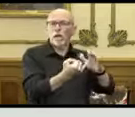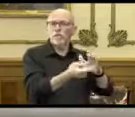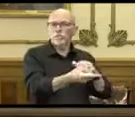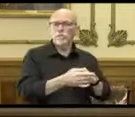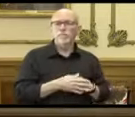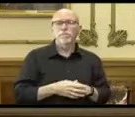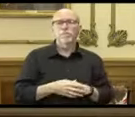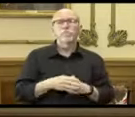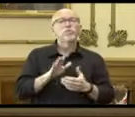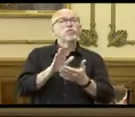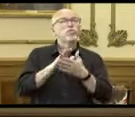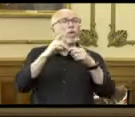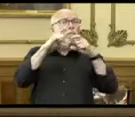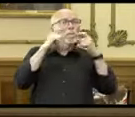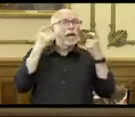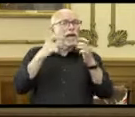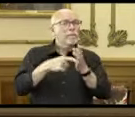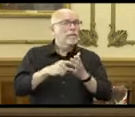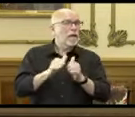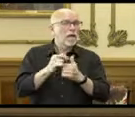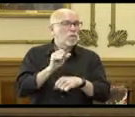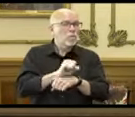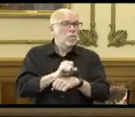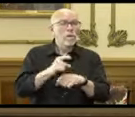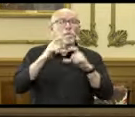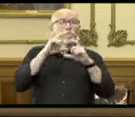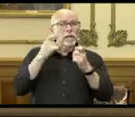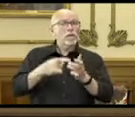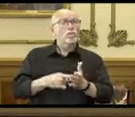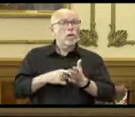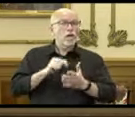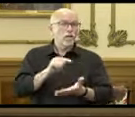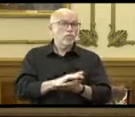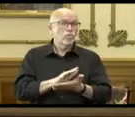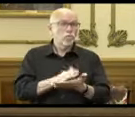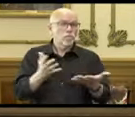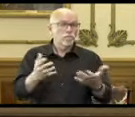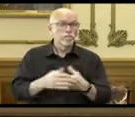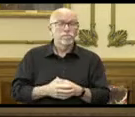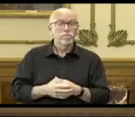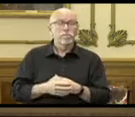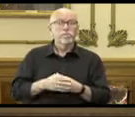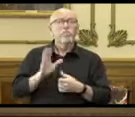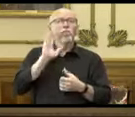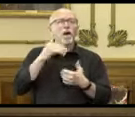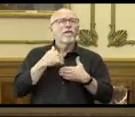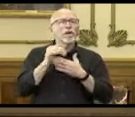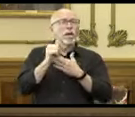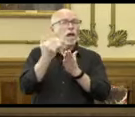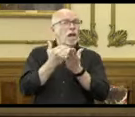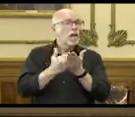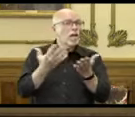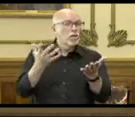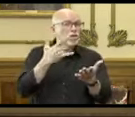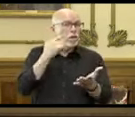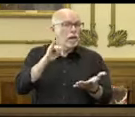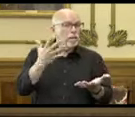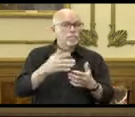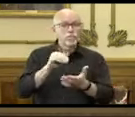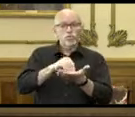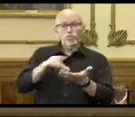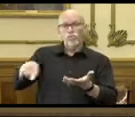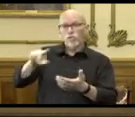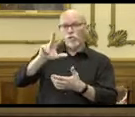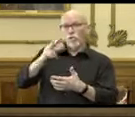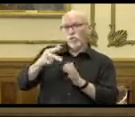the school mask mandate will work. Masks are required at school, and the details for those guidelines are as follows. Students